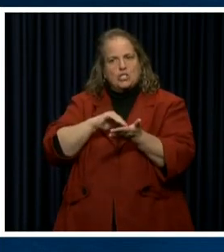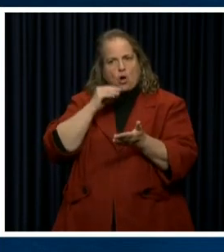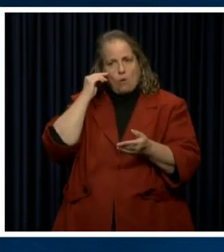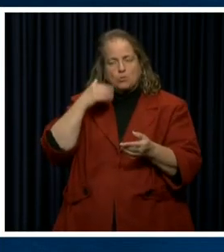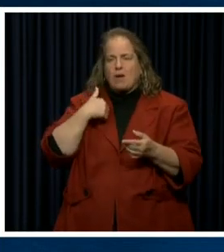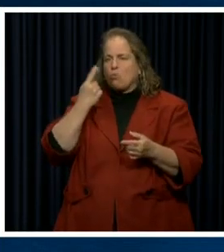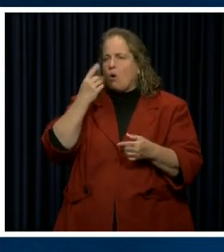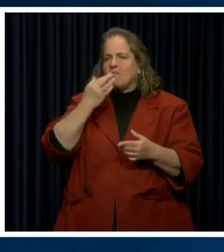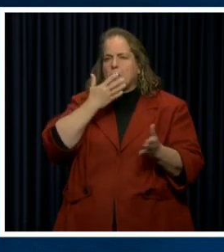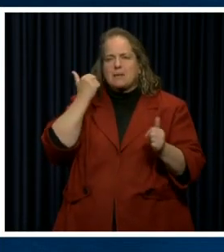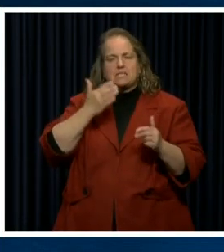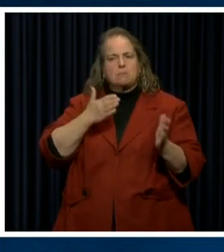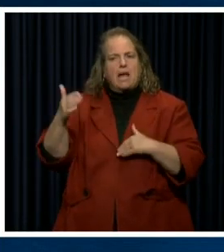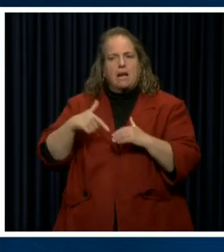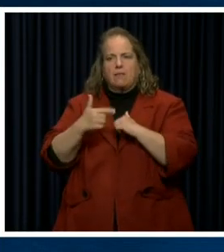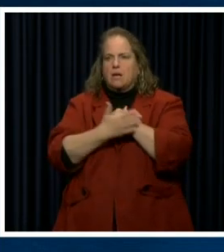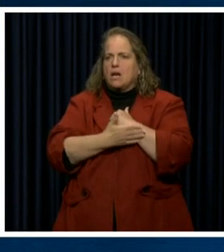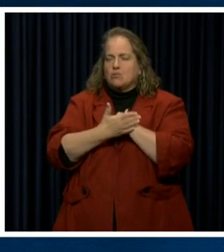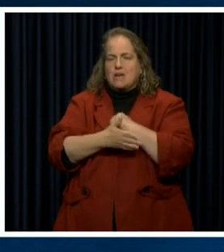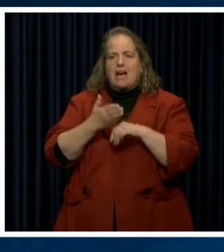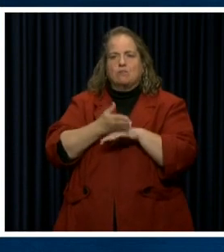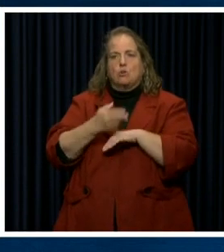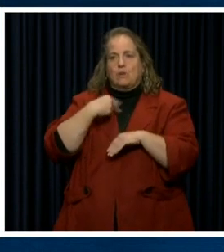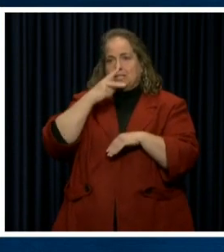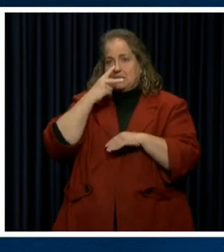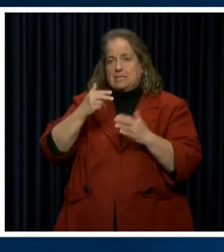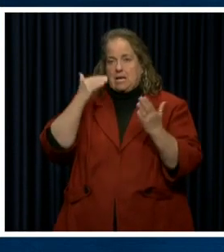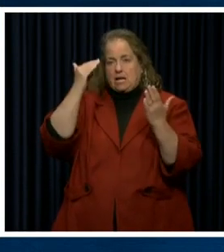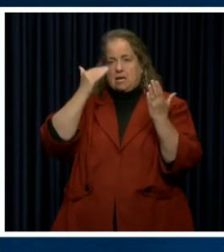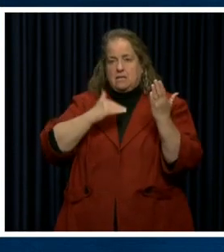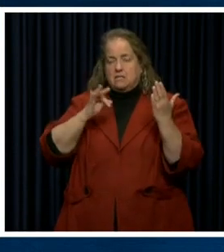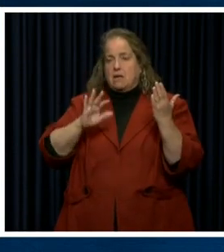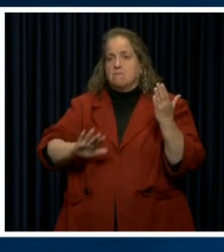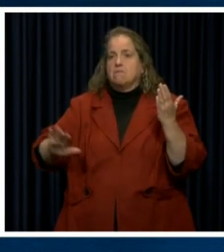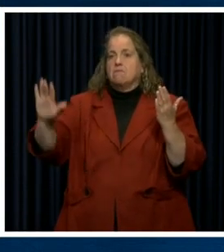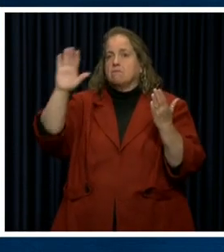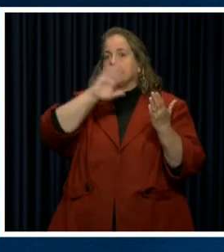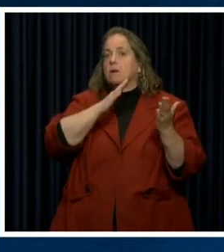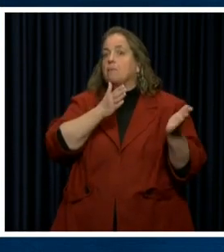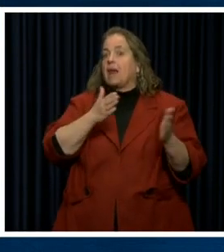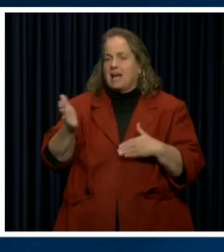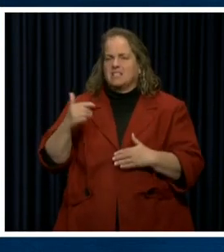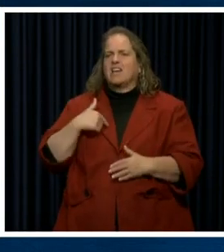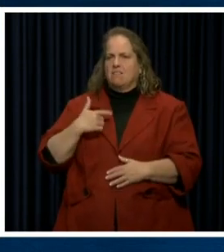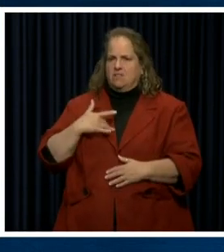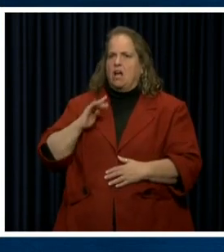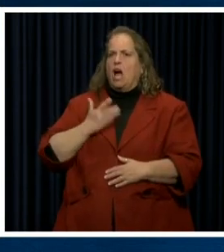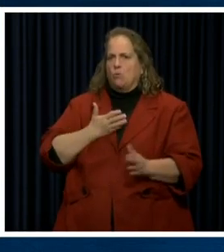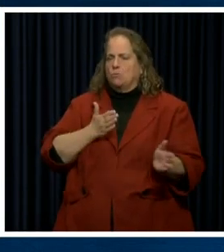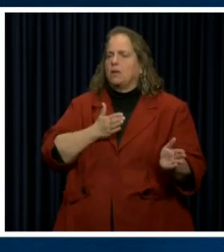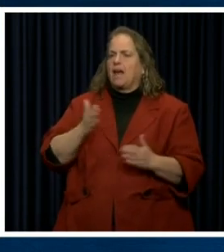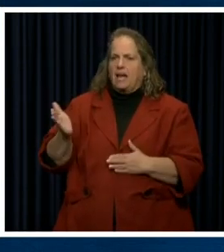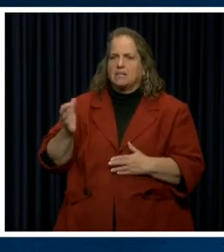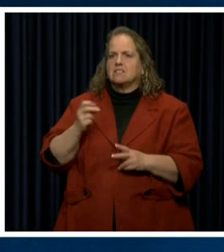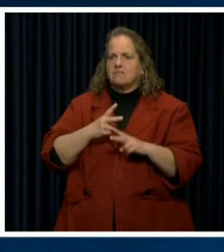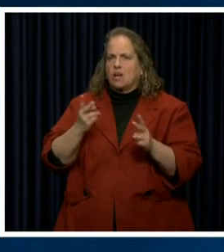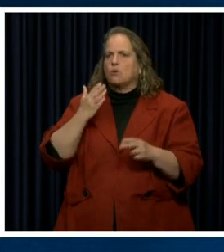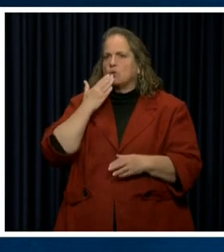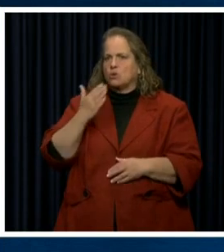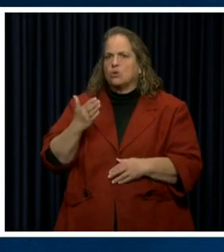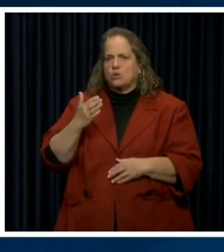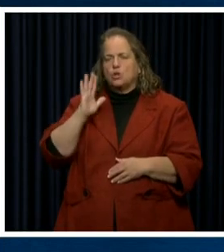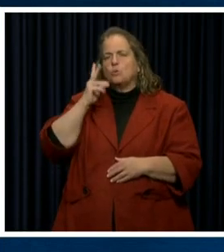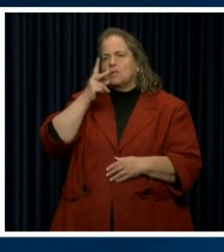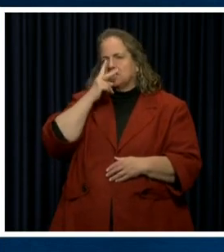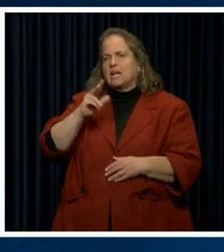best plans in the country after seeing a list of those that are out there. I believe that what you will see in our